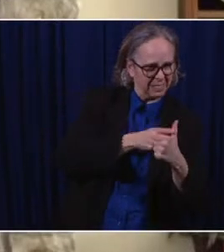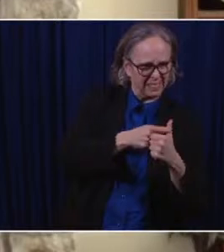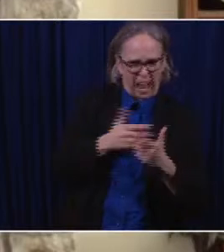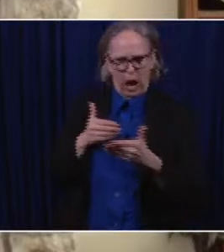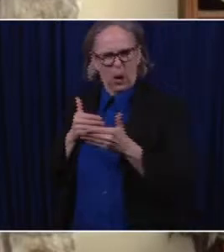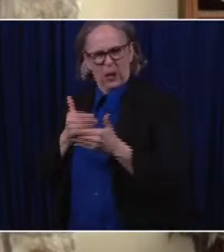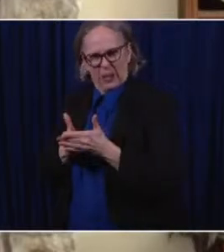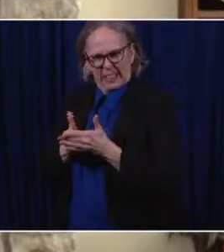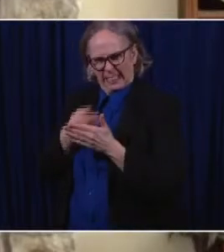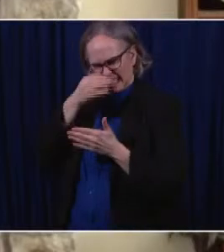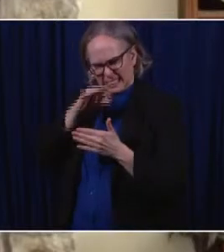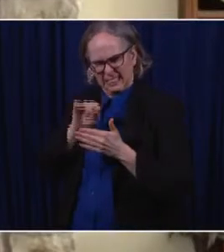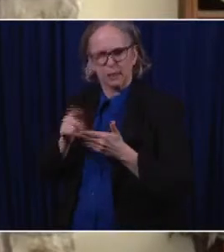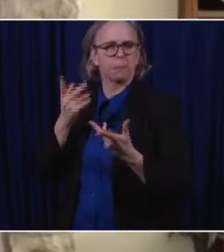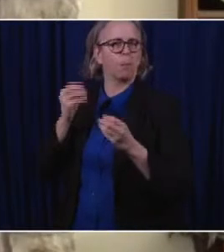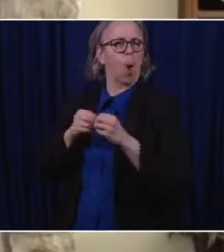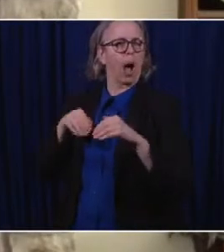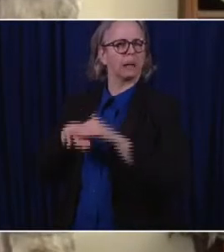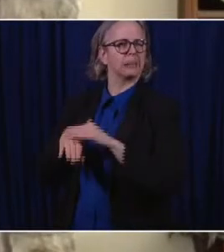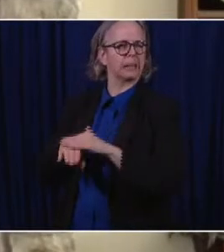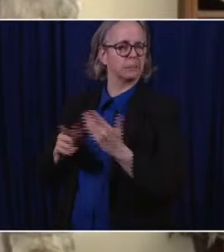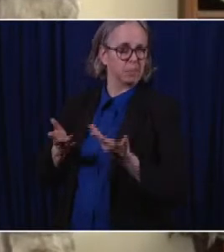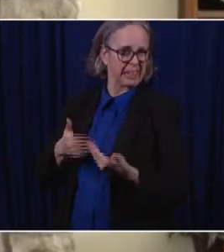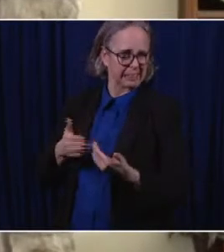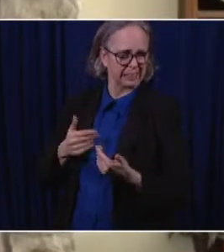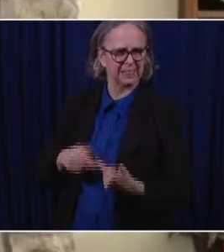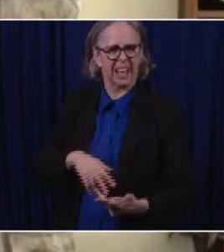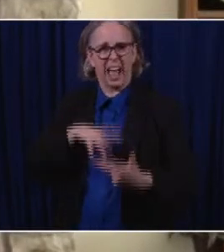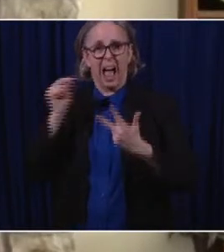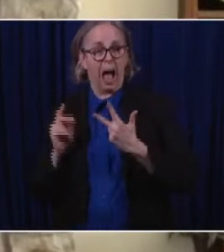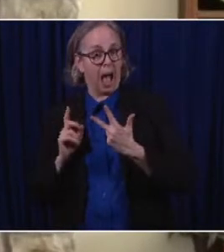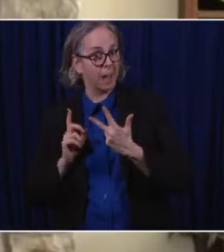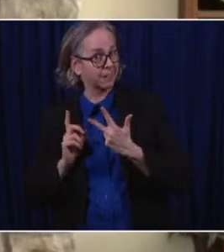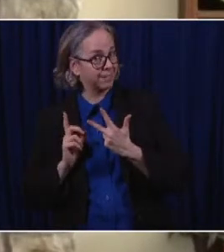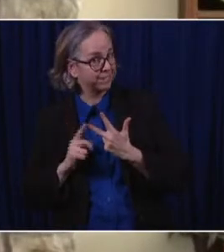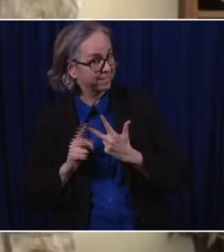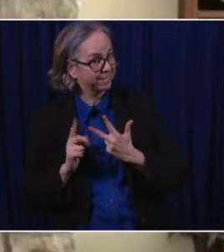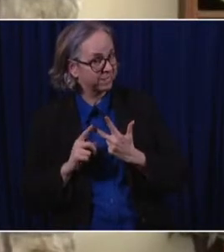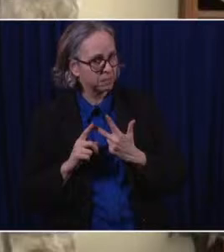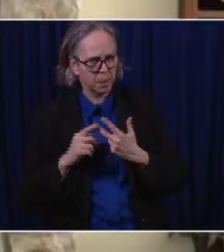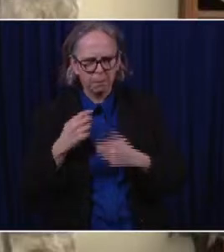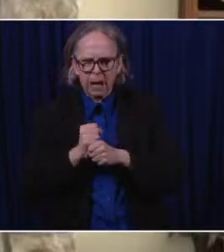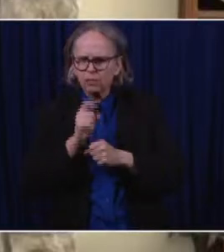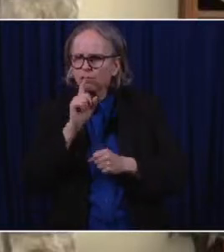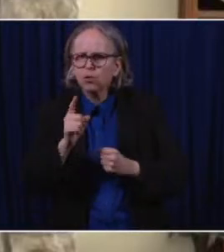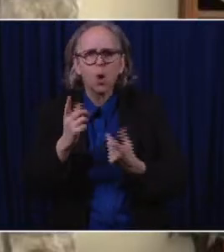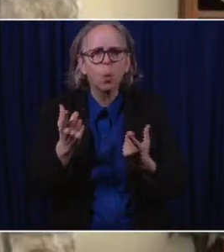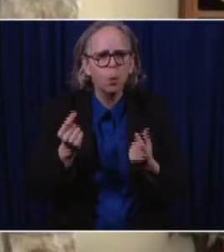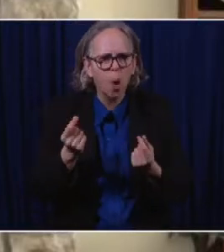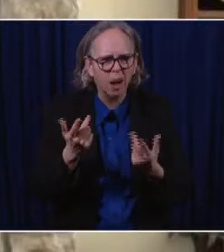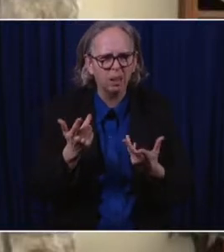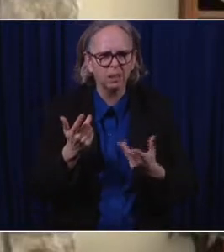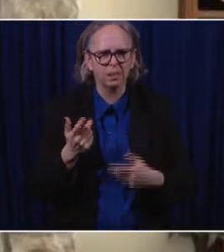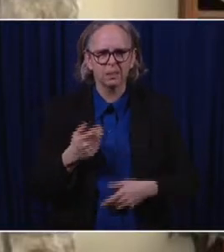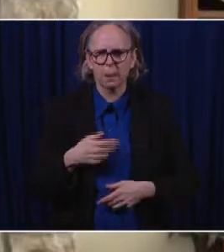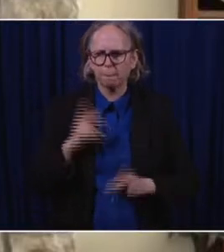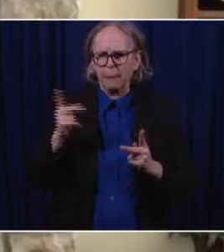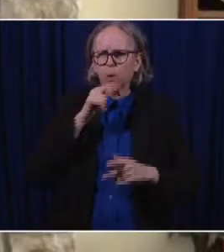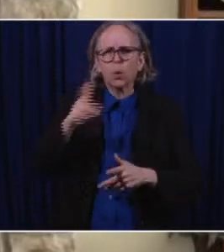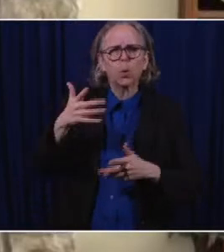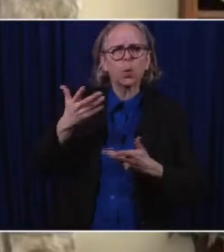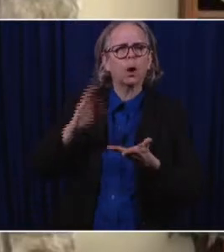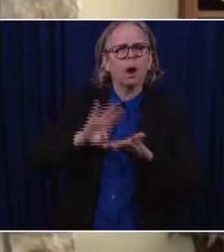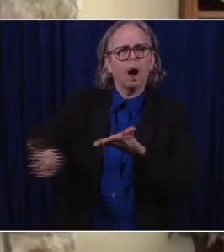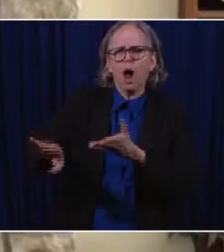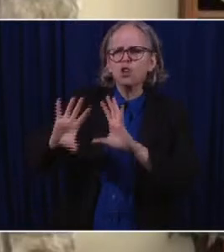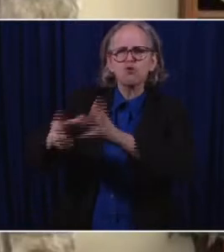we can, and also make sure that our underserved populations are being served. And so